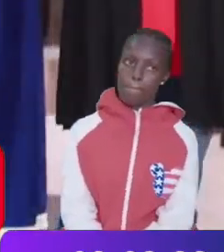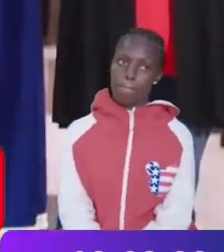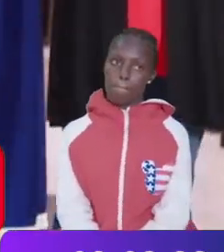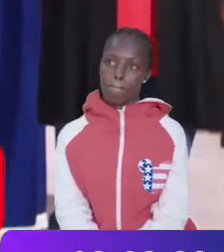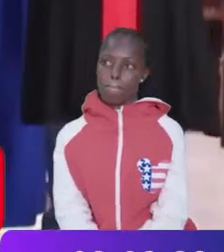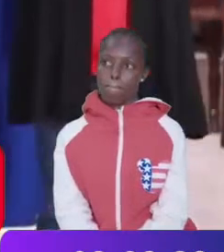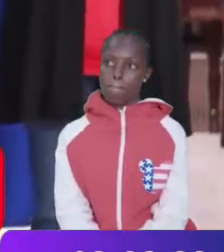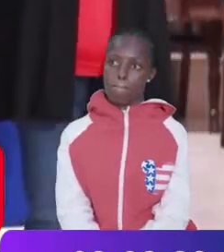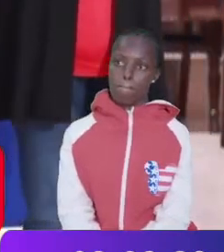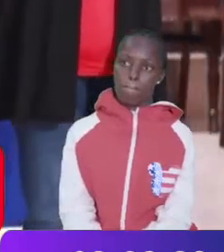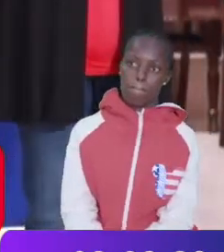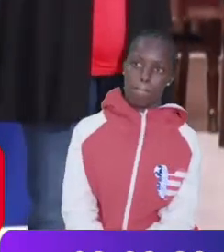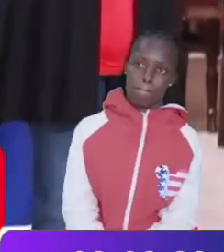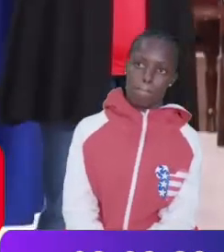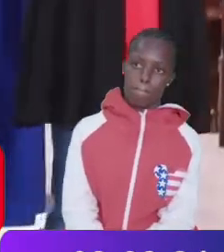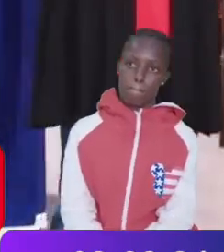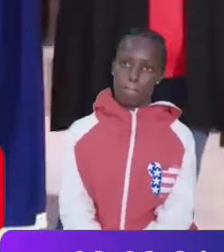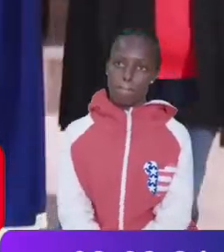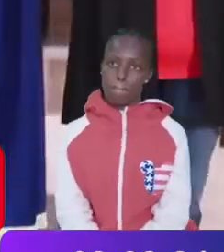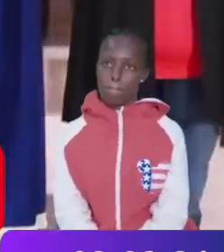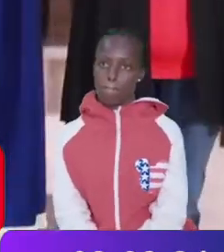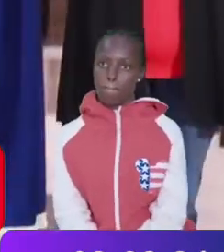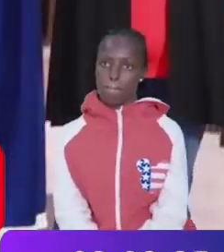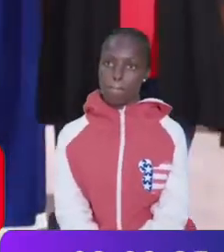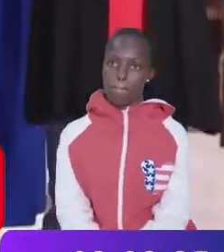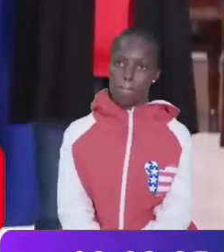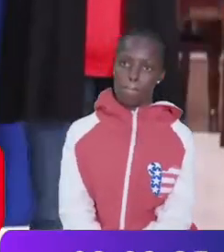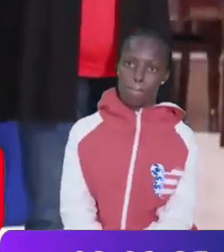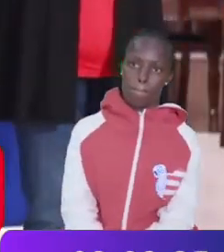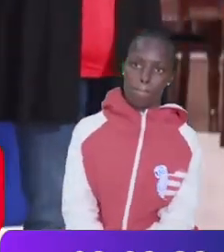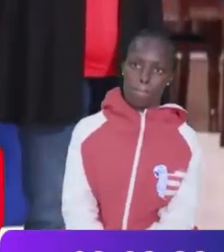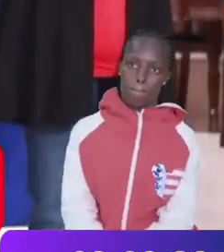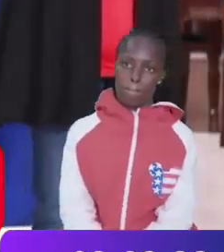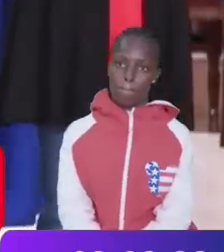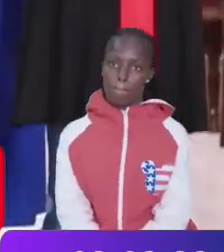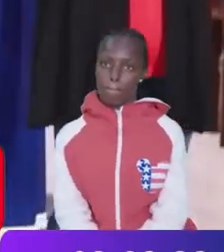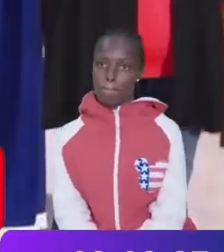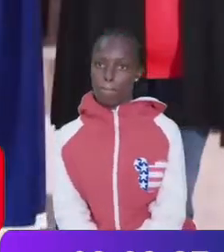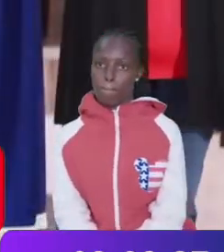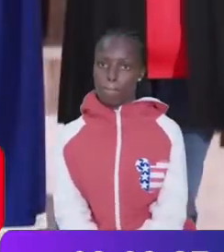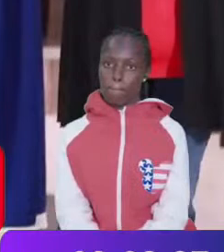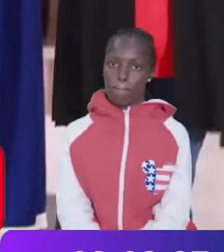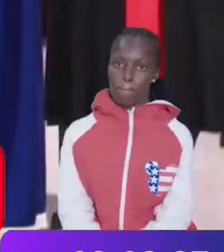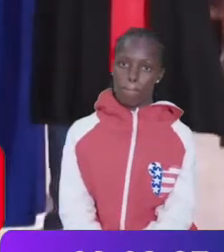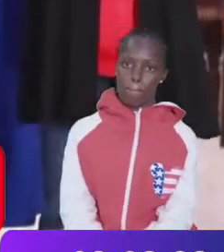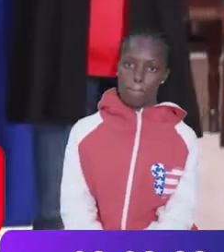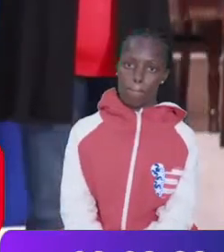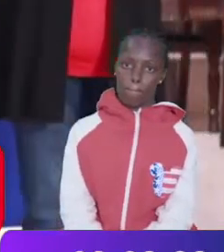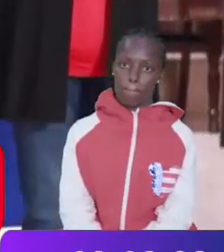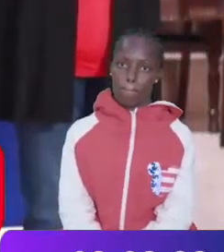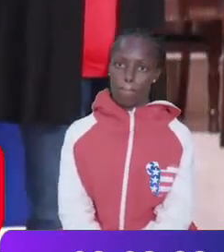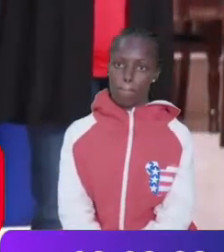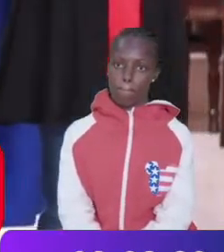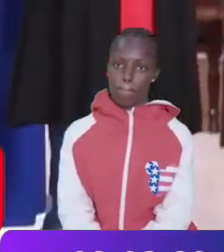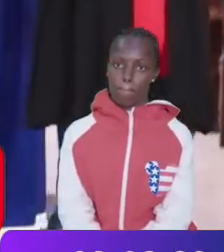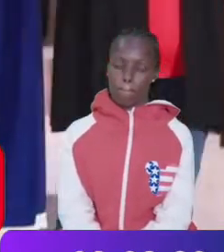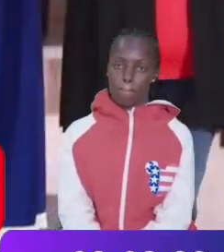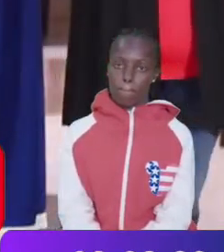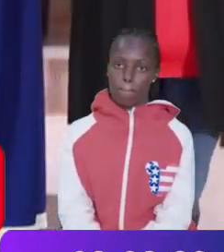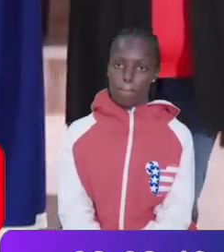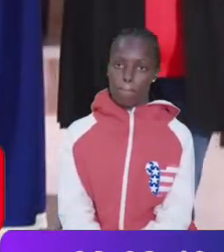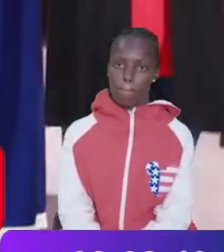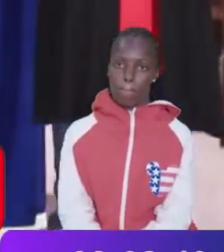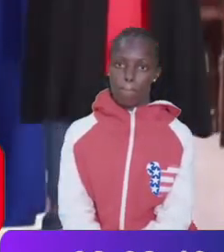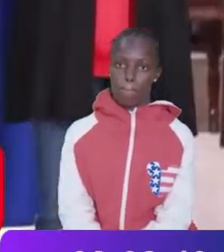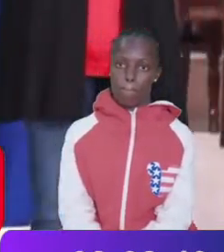unto thee. All unto thee. Our feelings of God. We surrender unto thee. Our mind, we surrender unto